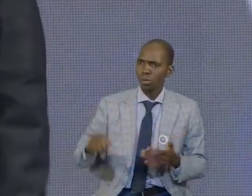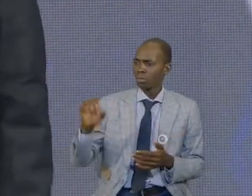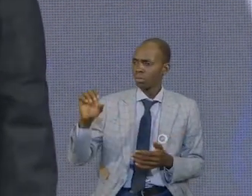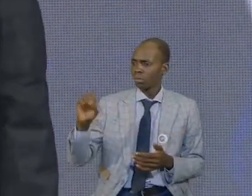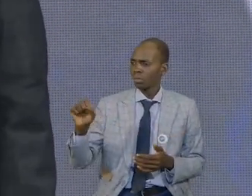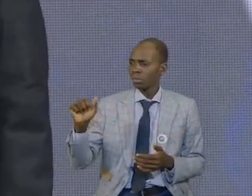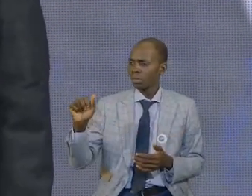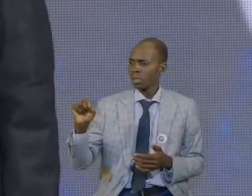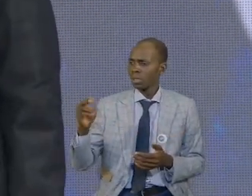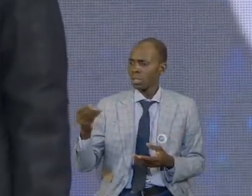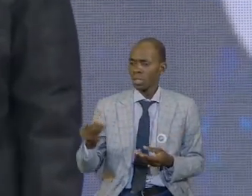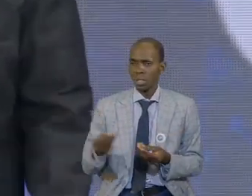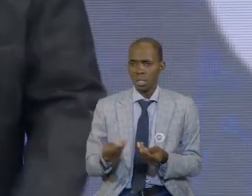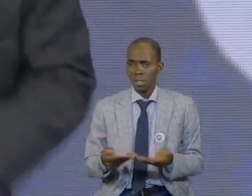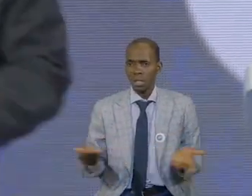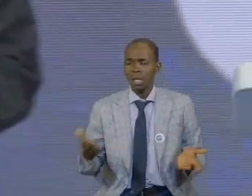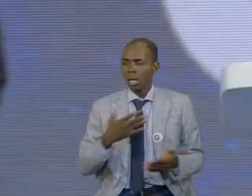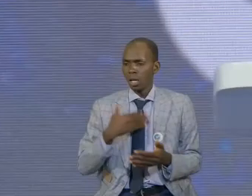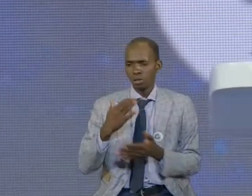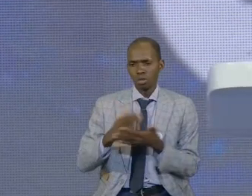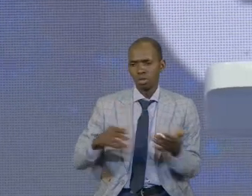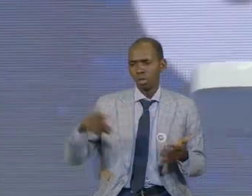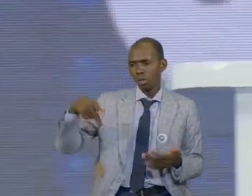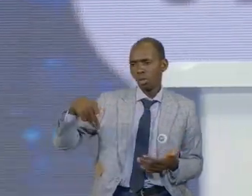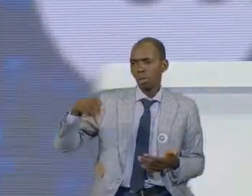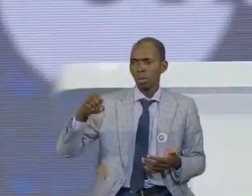put in the drum.